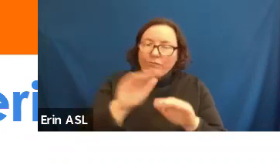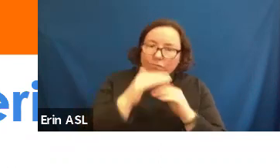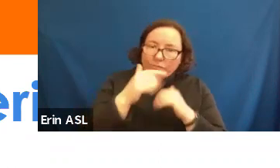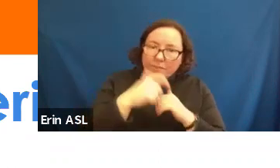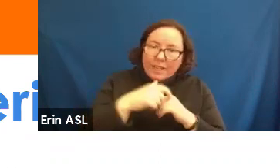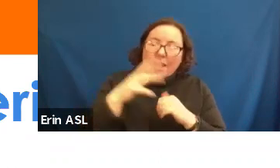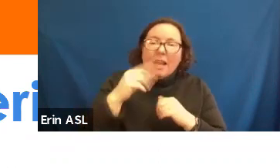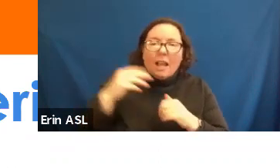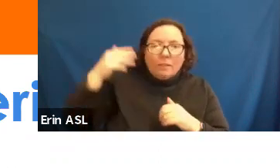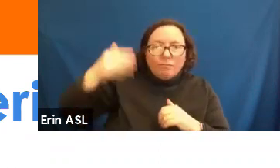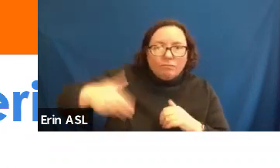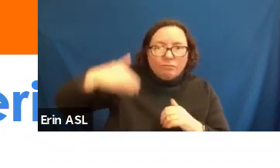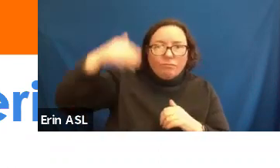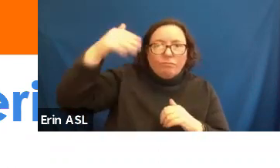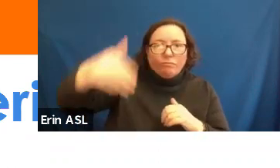review.